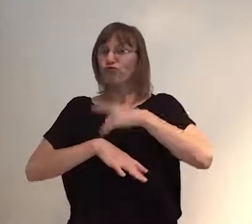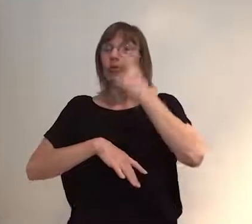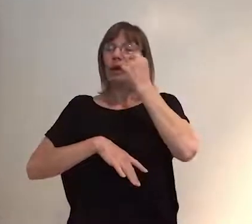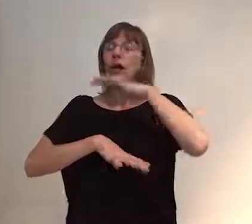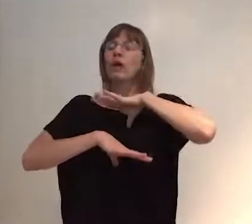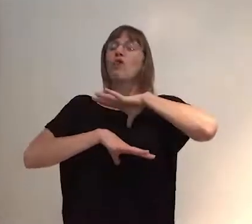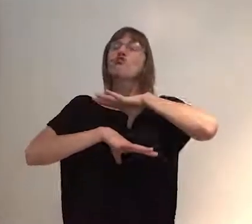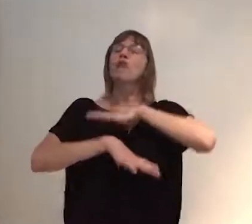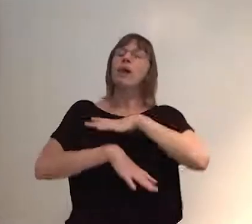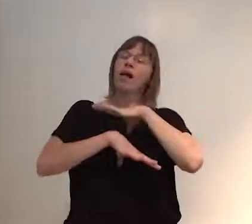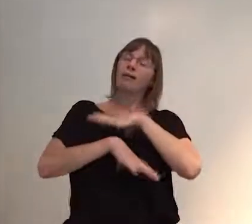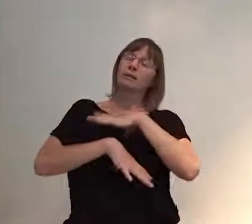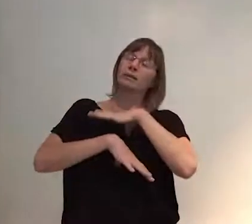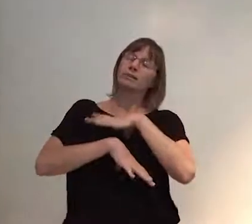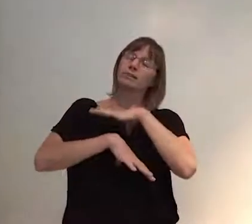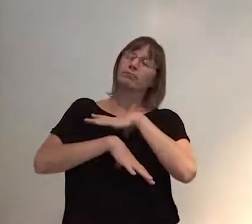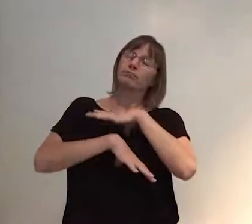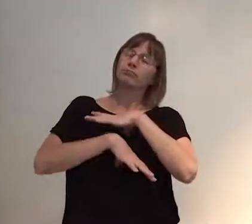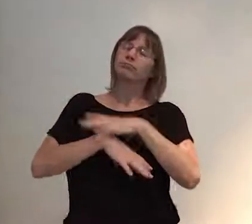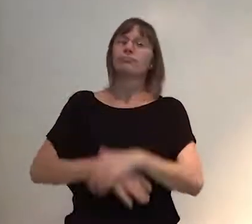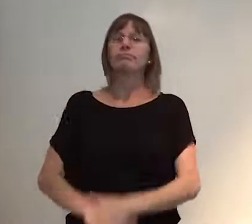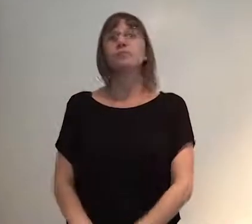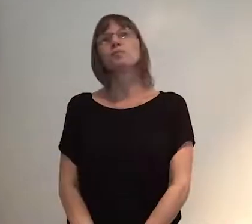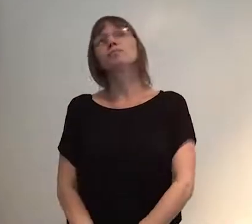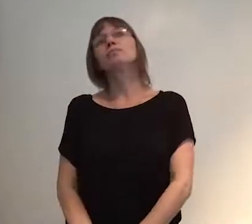can sink deeper into that mat.